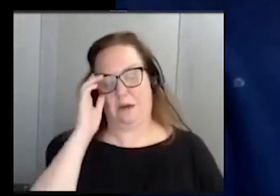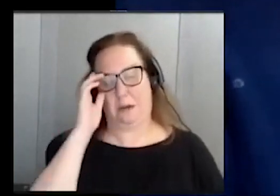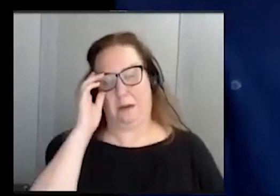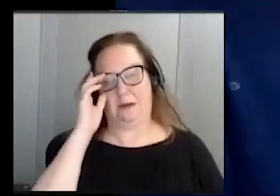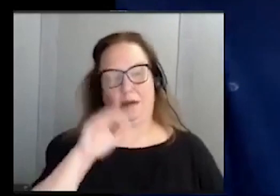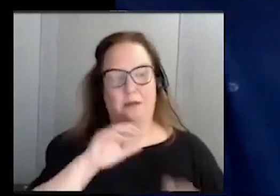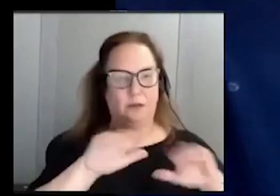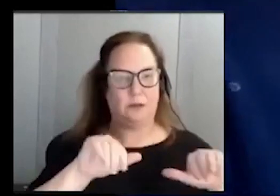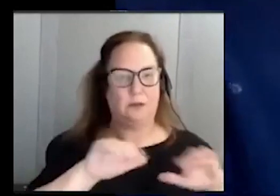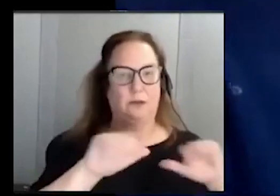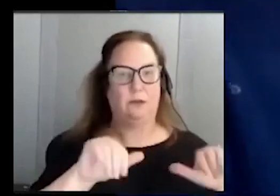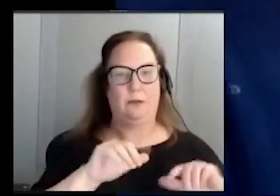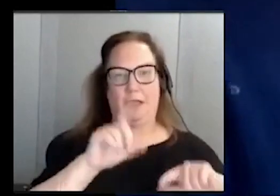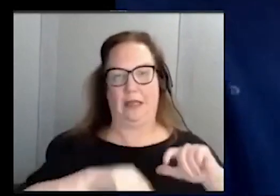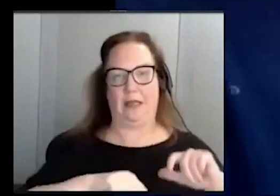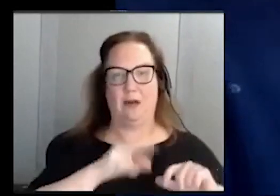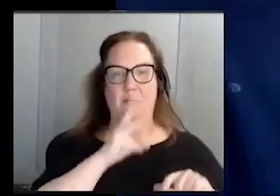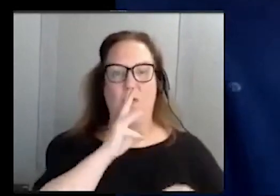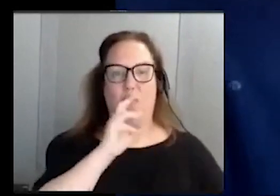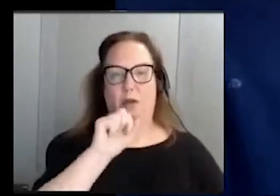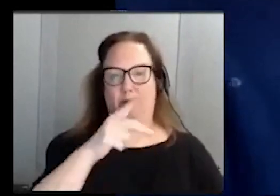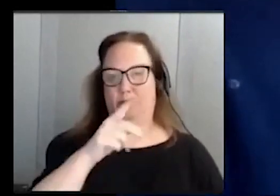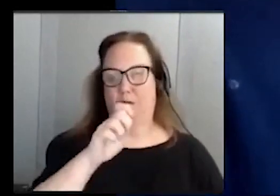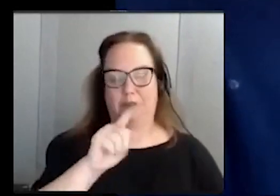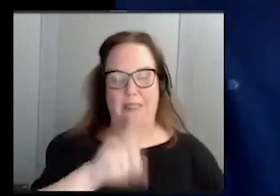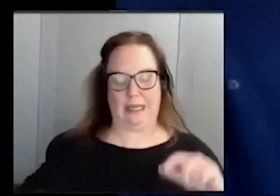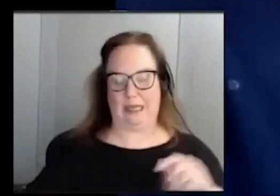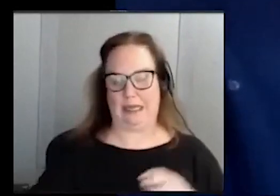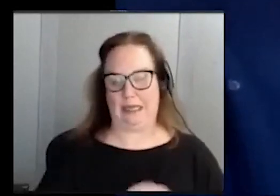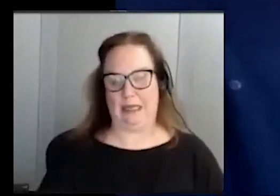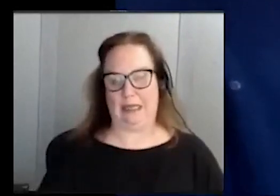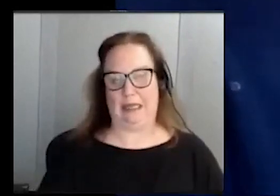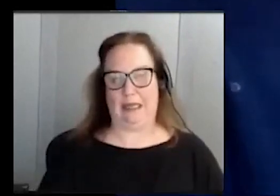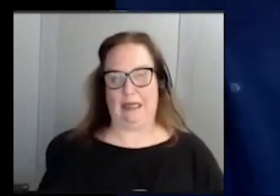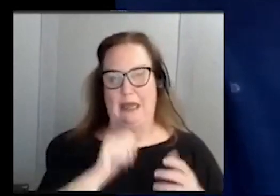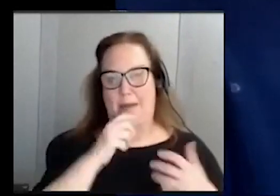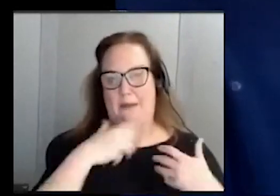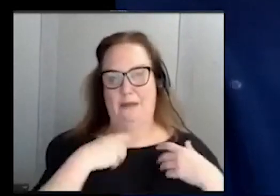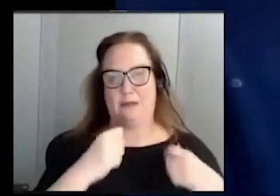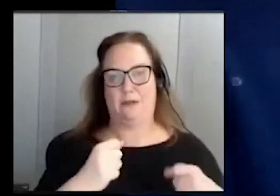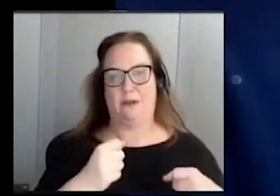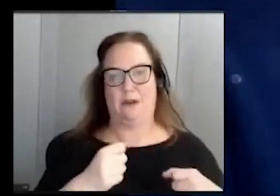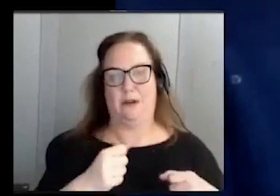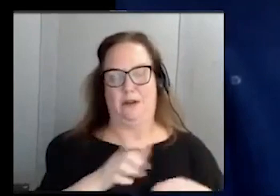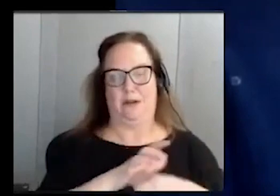Swimming is obviously out. Water sports are out. I'm not quite brave enough to go on a cruise.